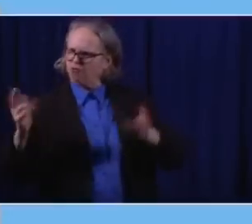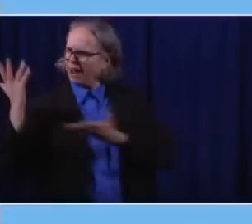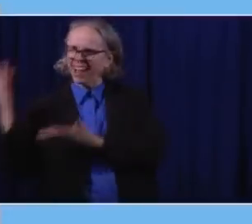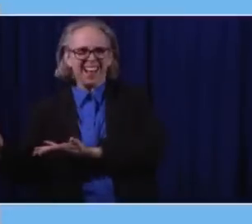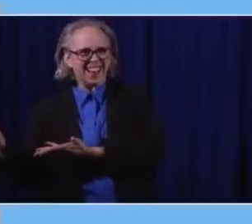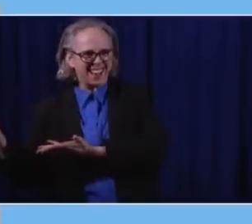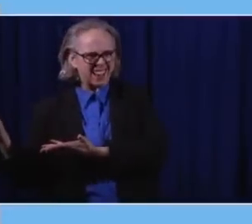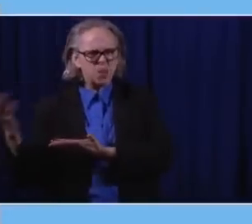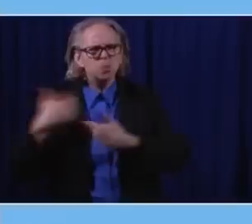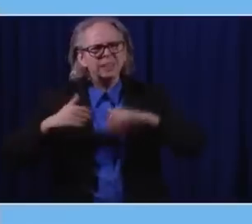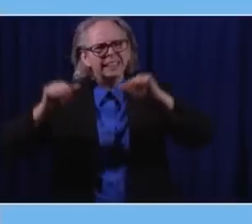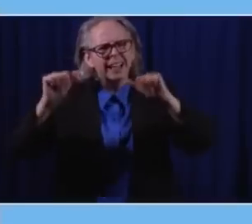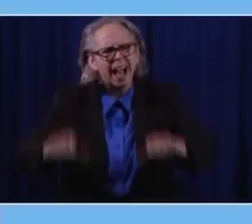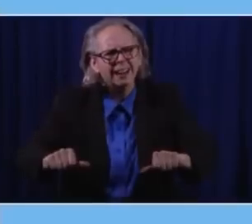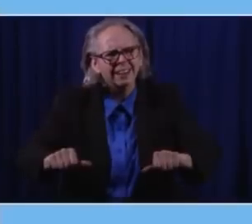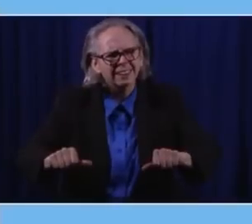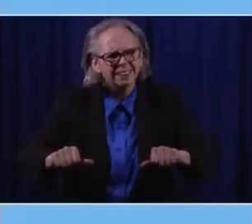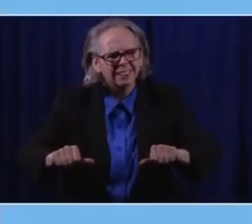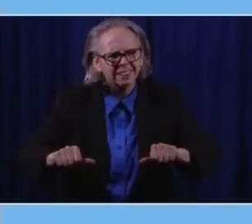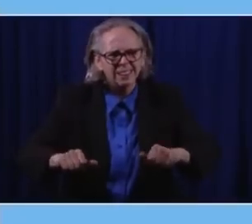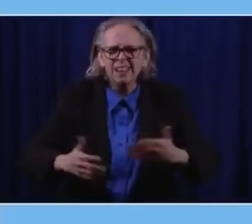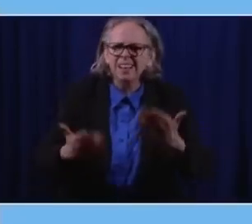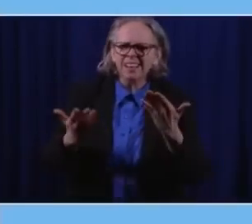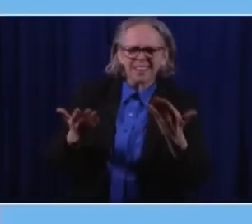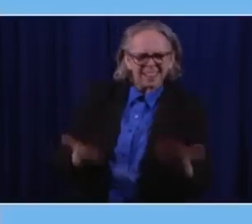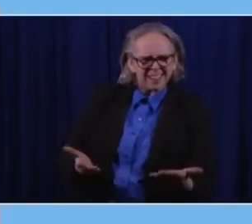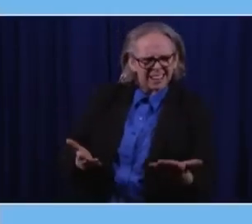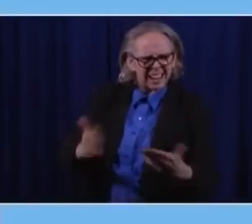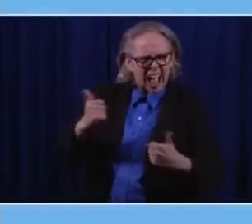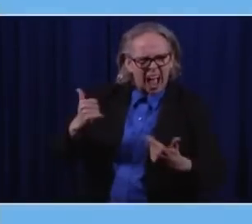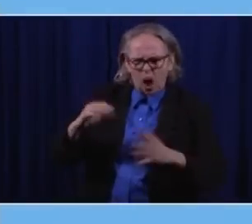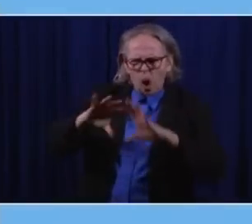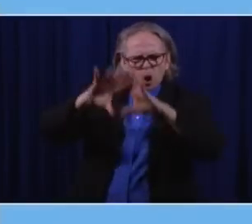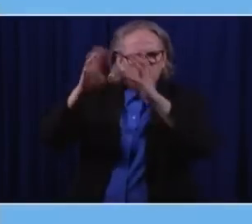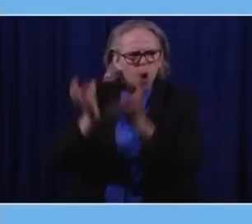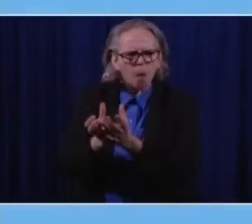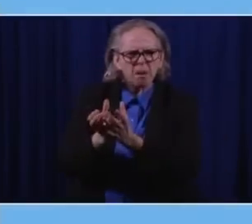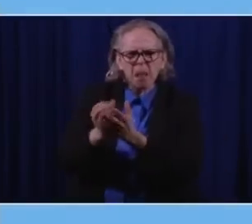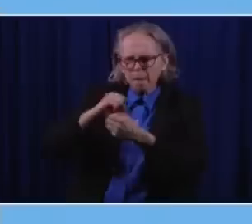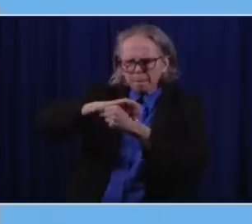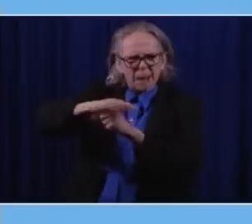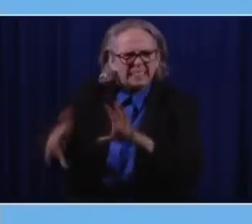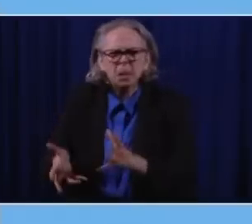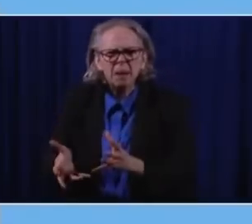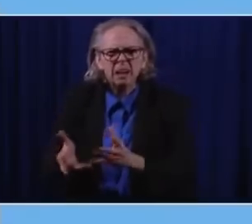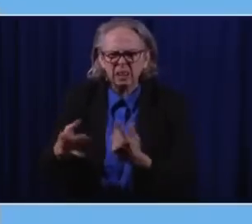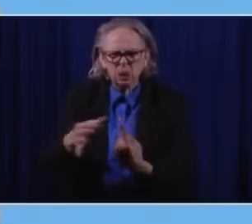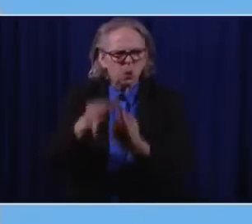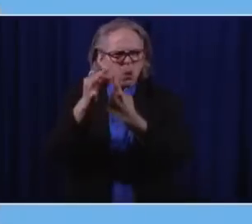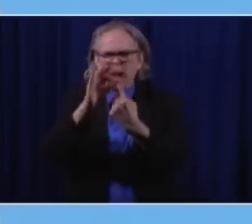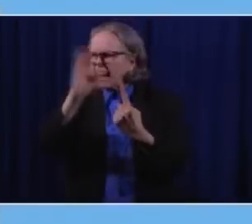How do we recover from a global pandemic unlike anything we've ever seen before?